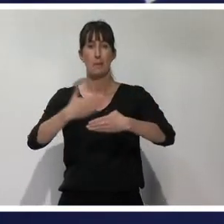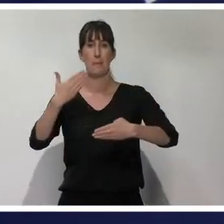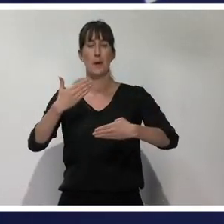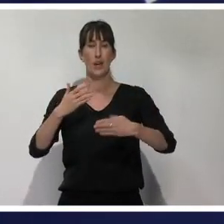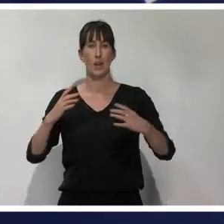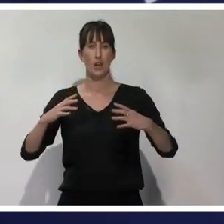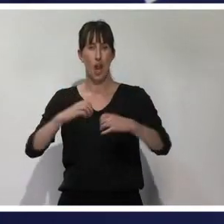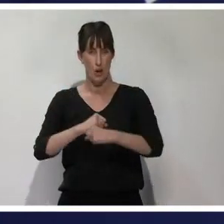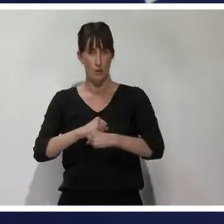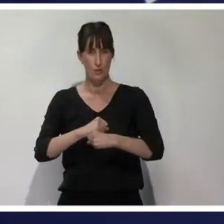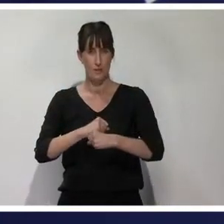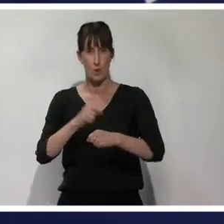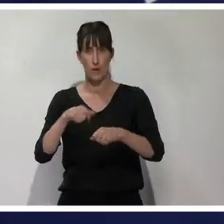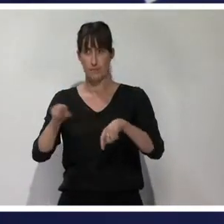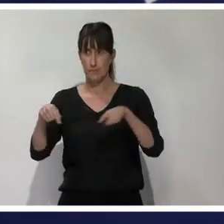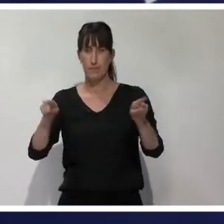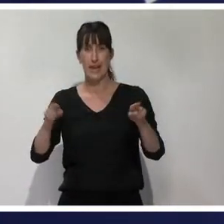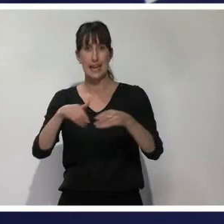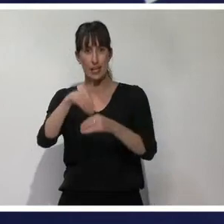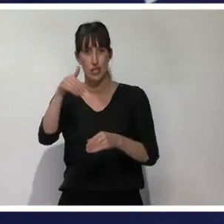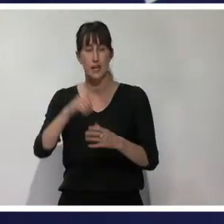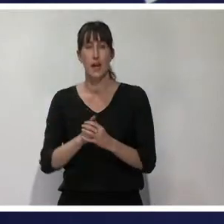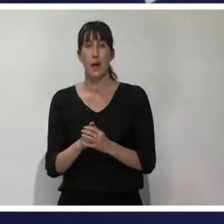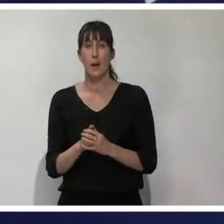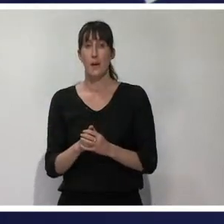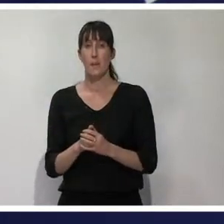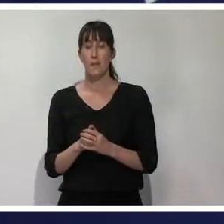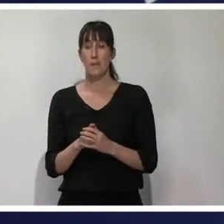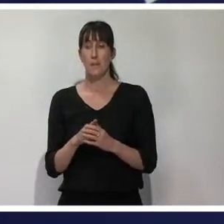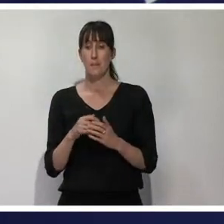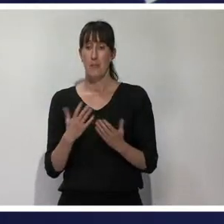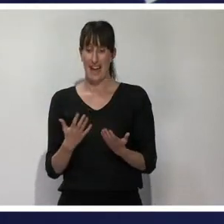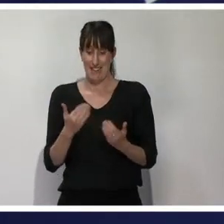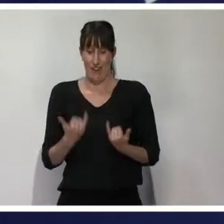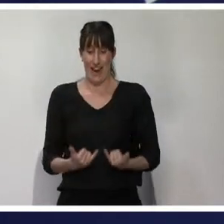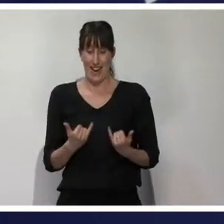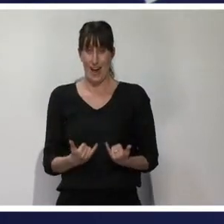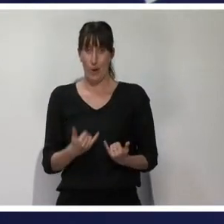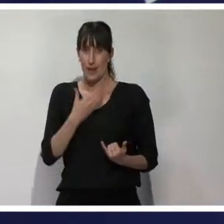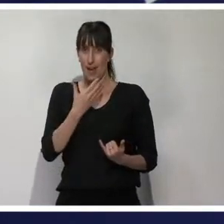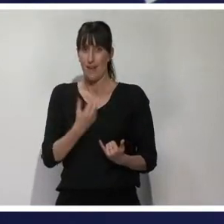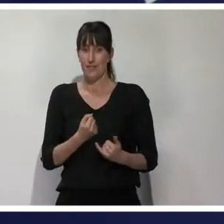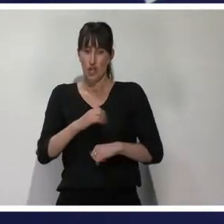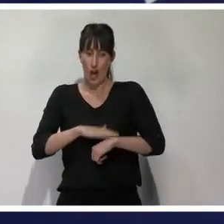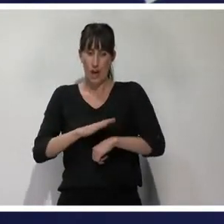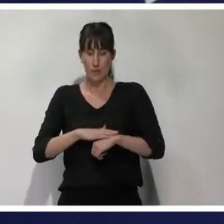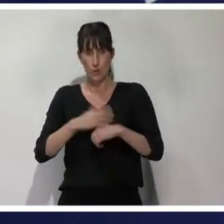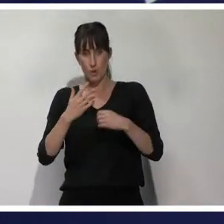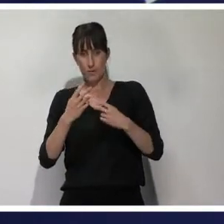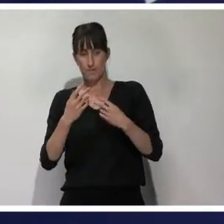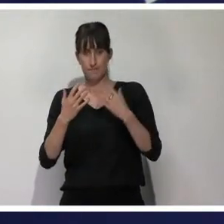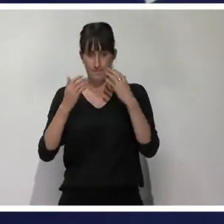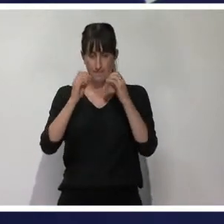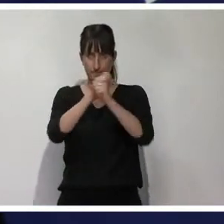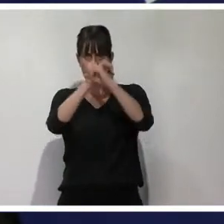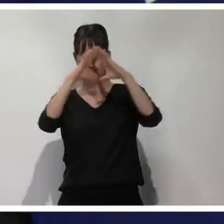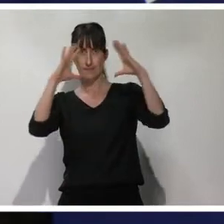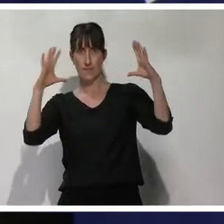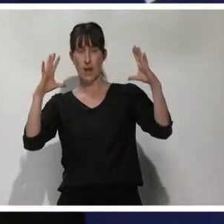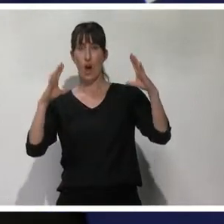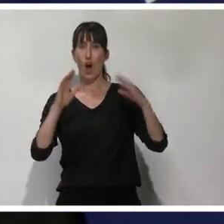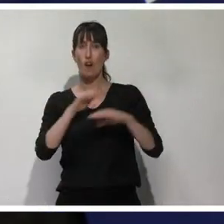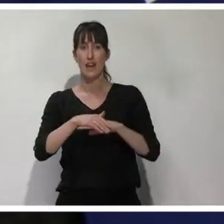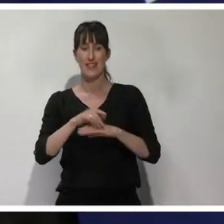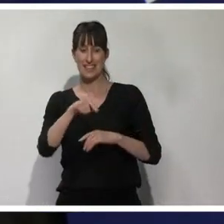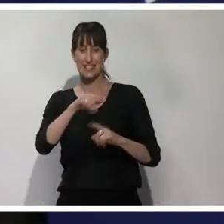bit more detail then. But immediate responses, let's use the time we've got to really get a full picture of what these cases mean for New Zealand